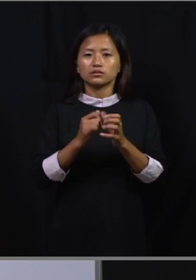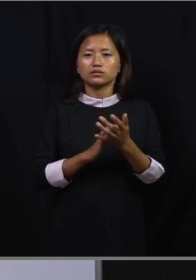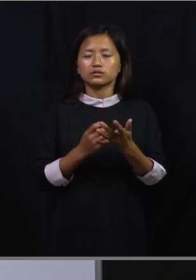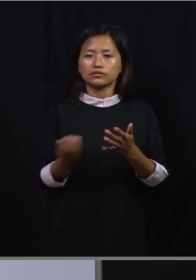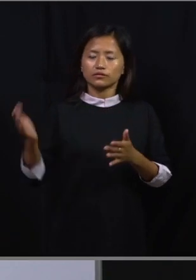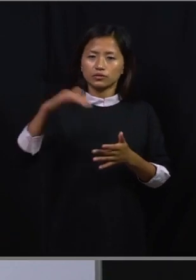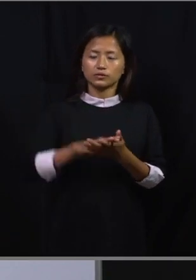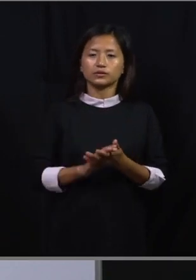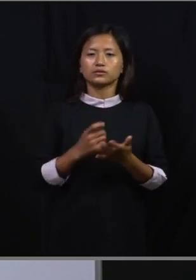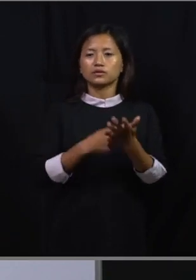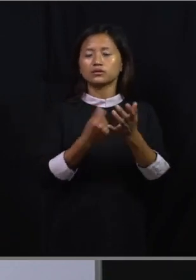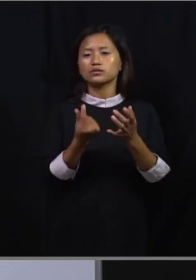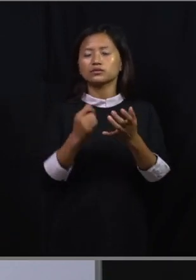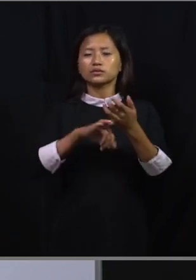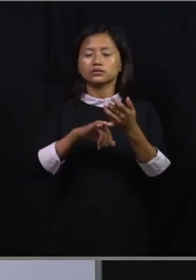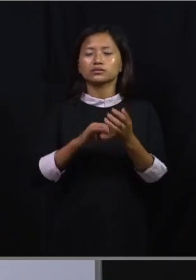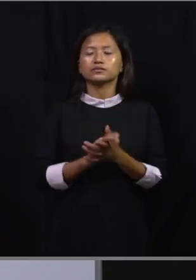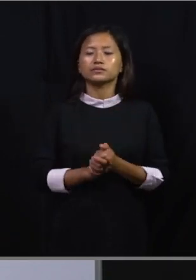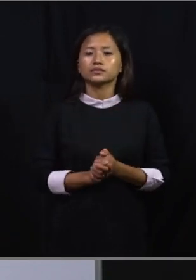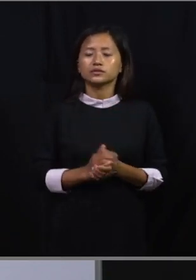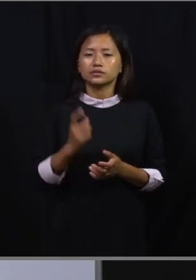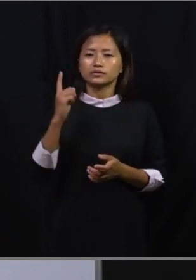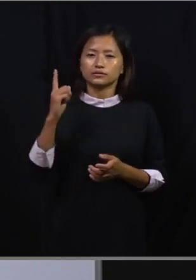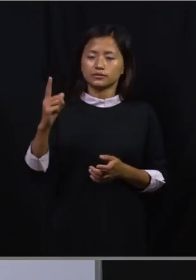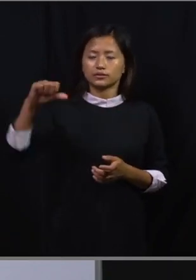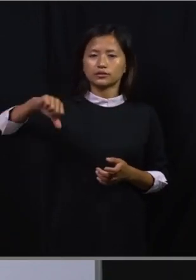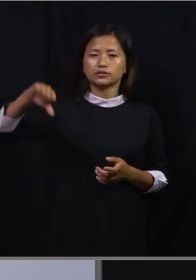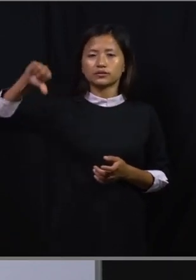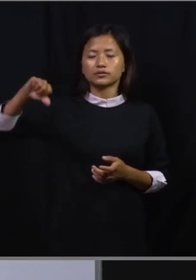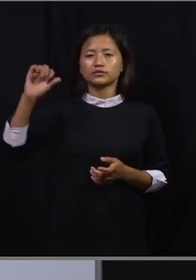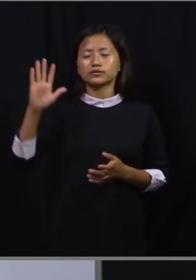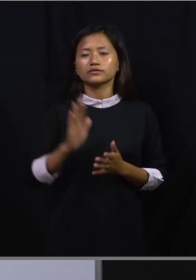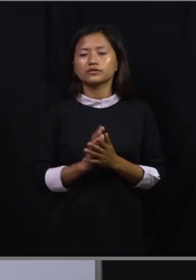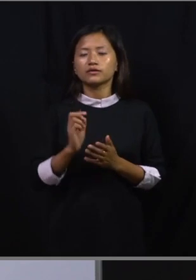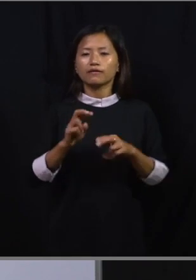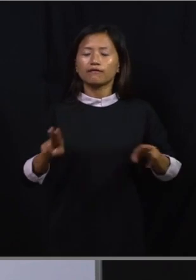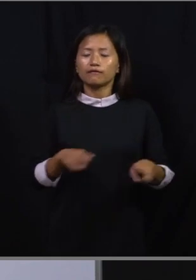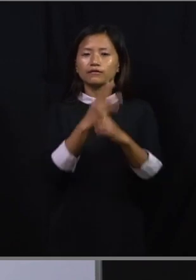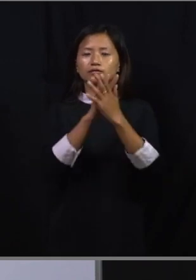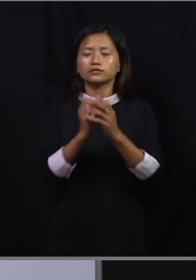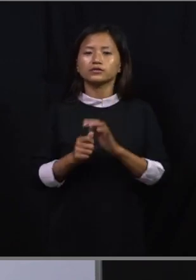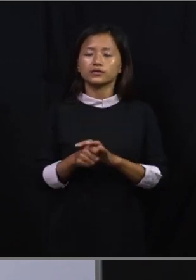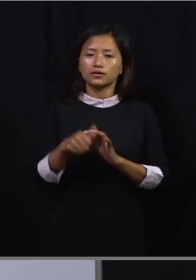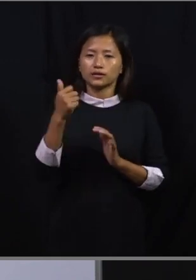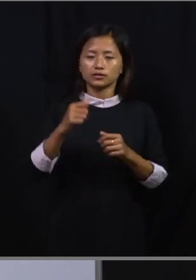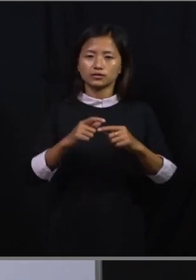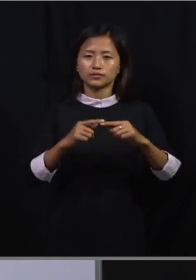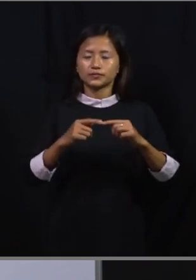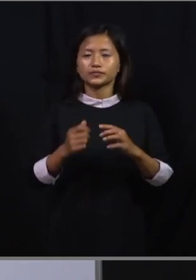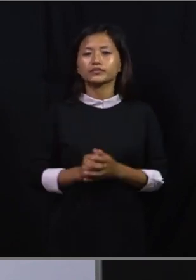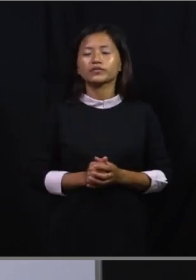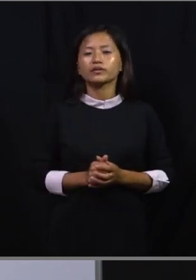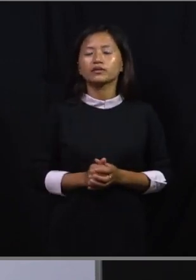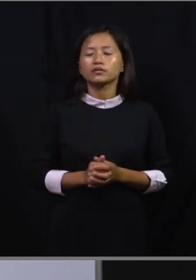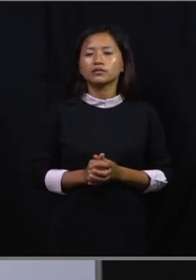Russia. But he did not do so. In 1995, fresh election was held. He won the election. Okay, Boris Yeltsin, he